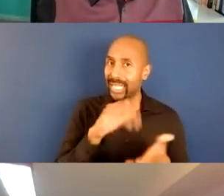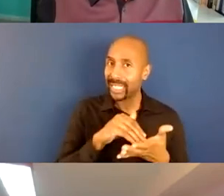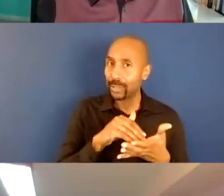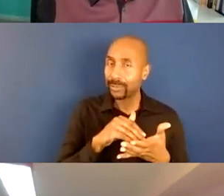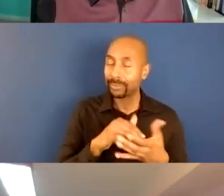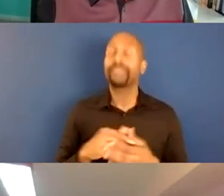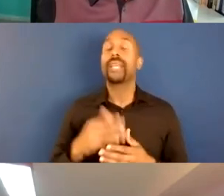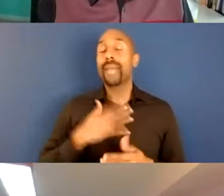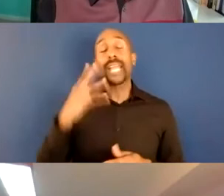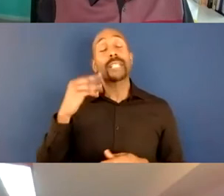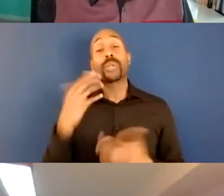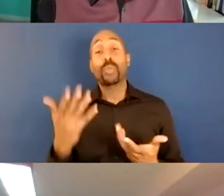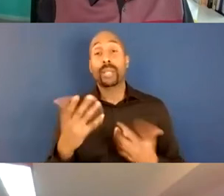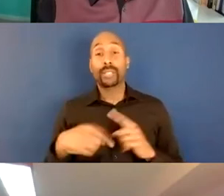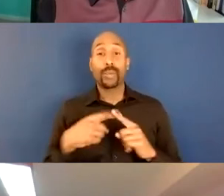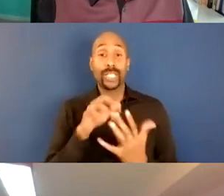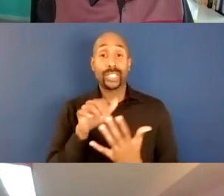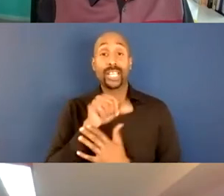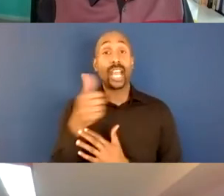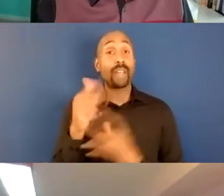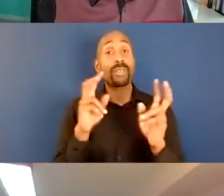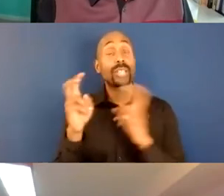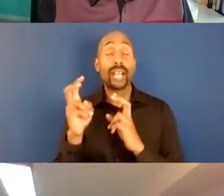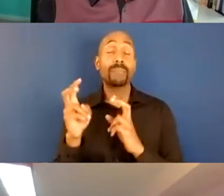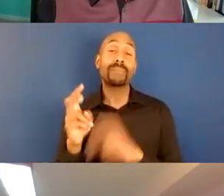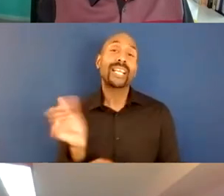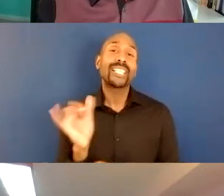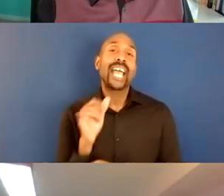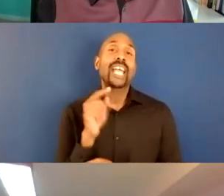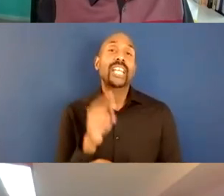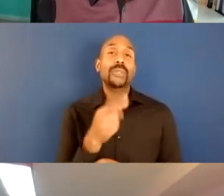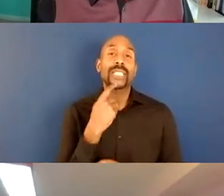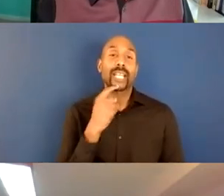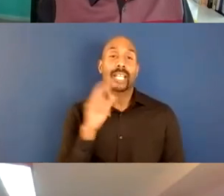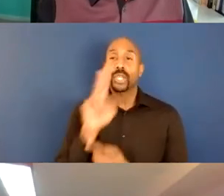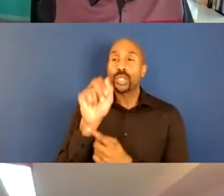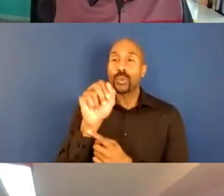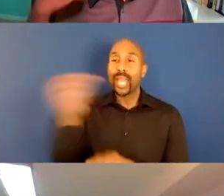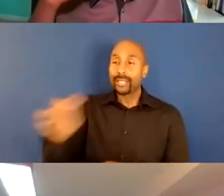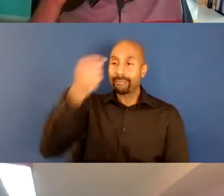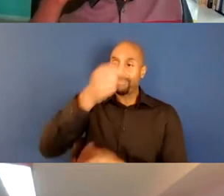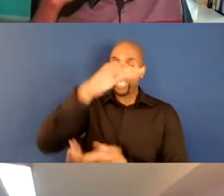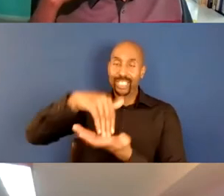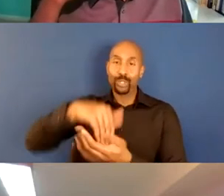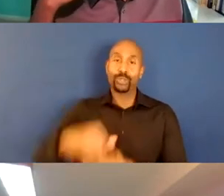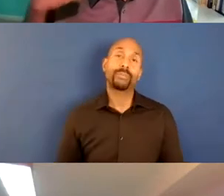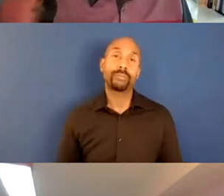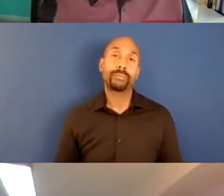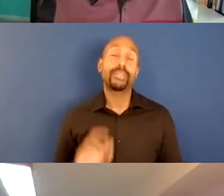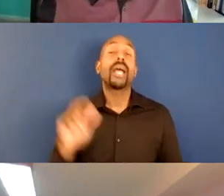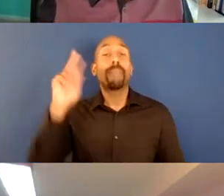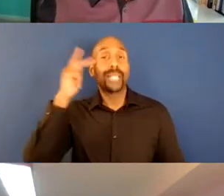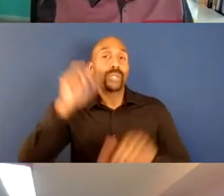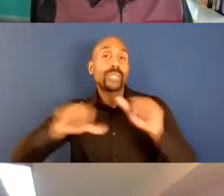other topics, that it's as if you put US in front of it. So if you do political science, that if you take